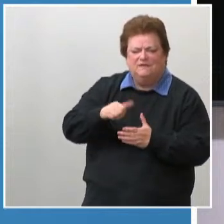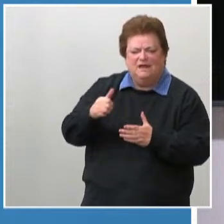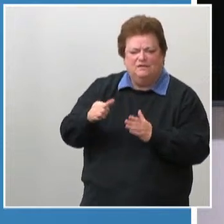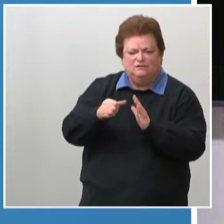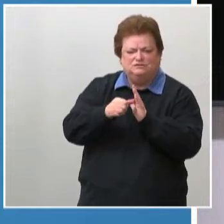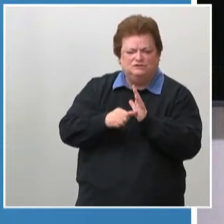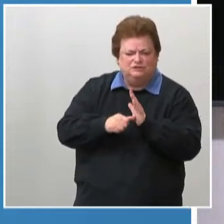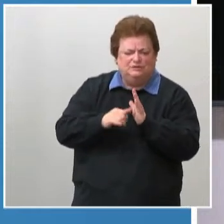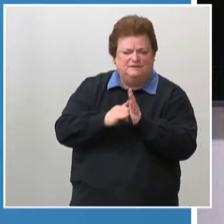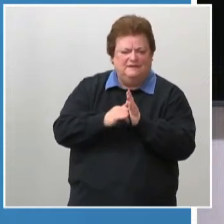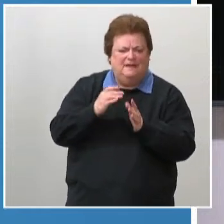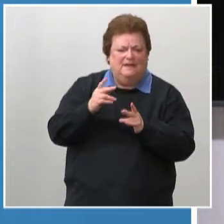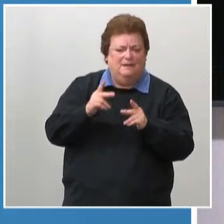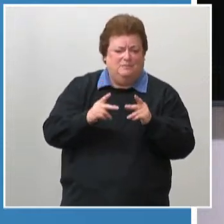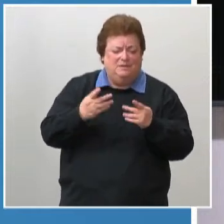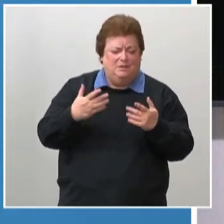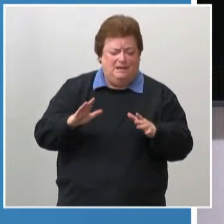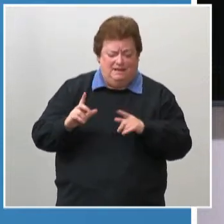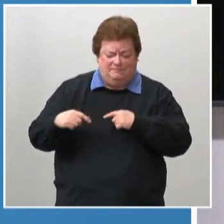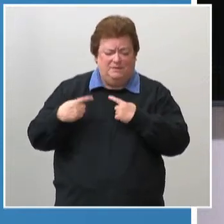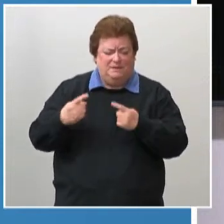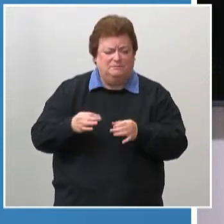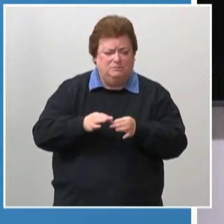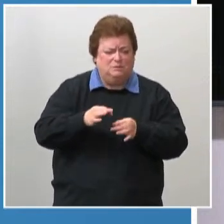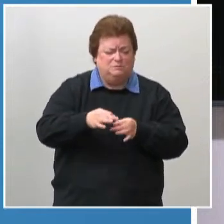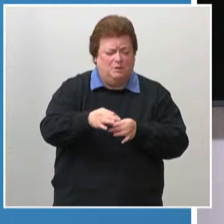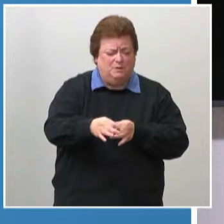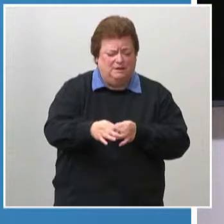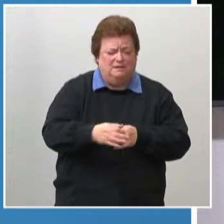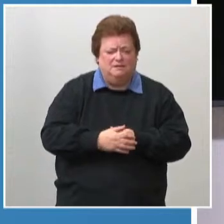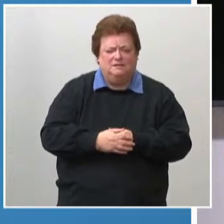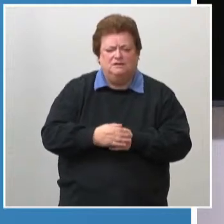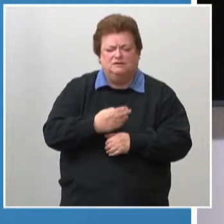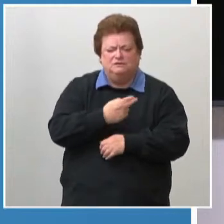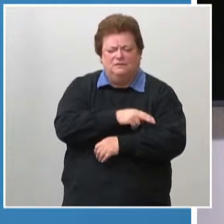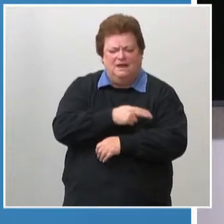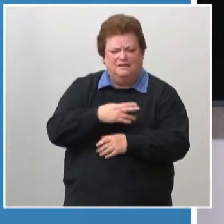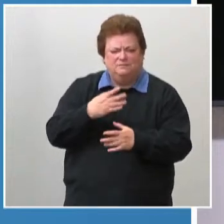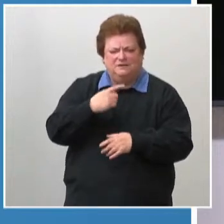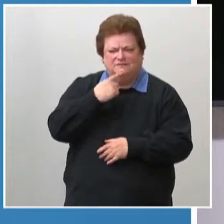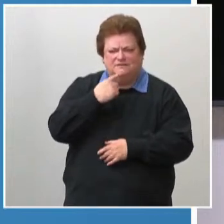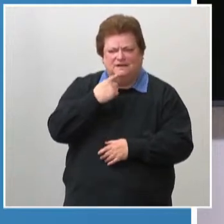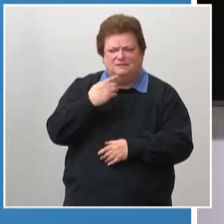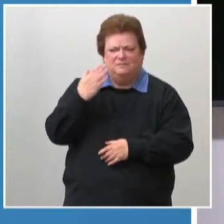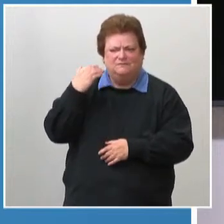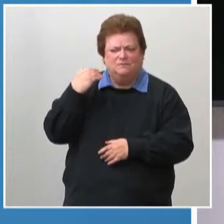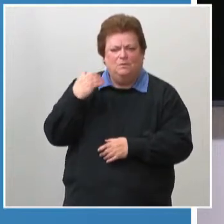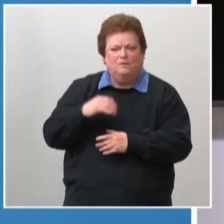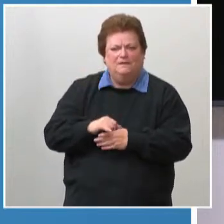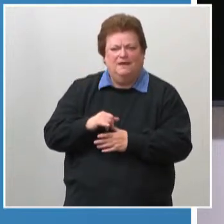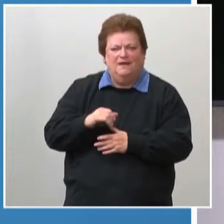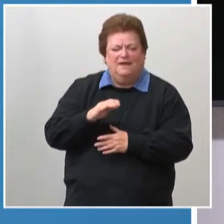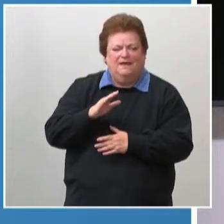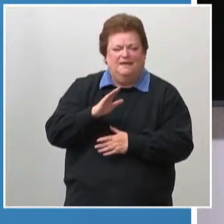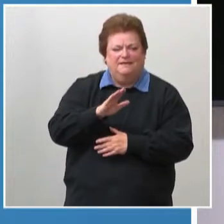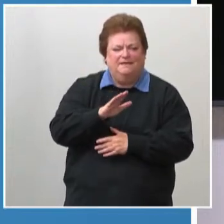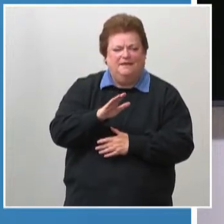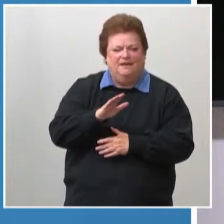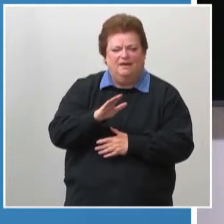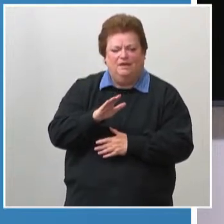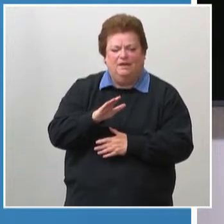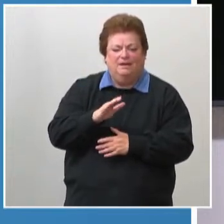surgeries that people have been postponing. And I think the hospitals have said before, sometimes they're titled